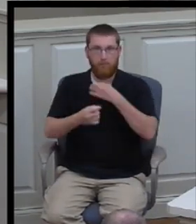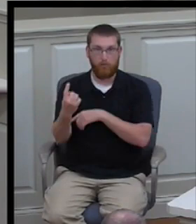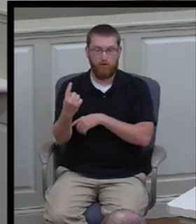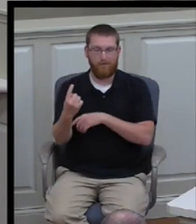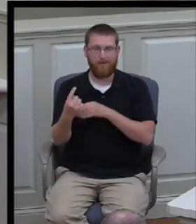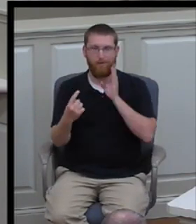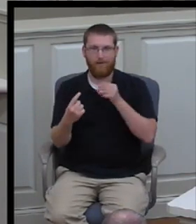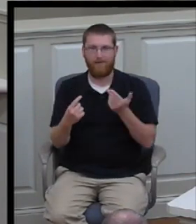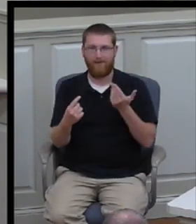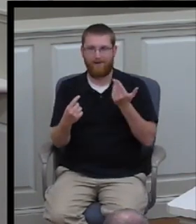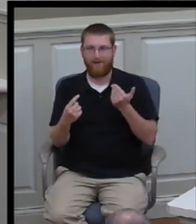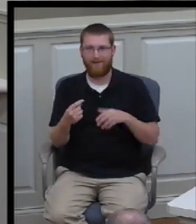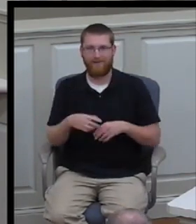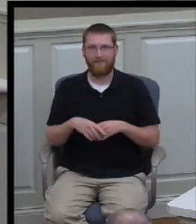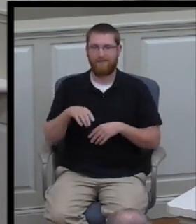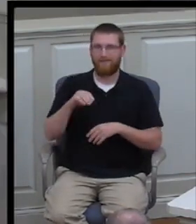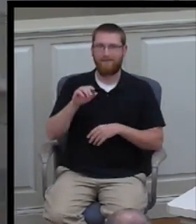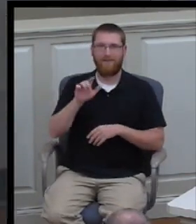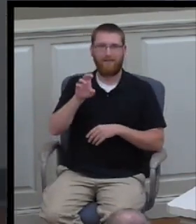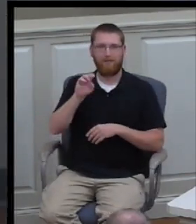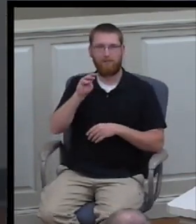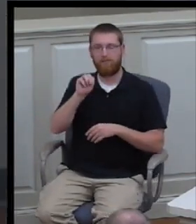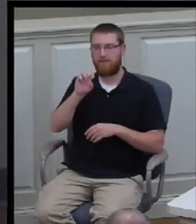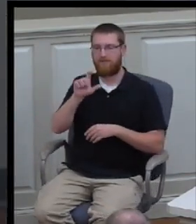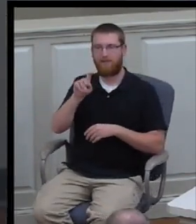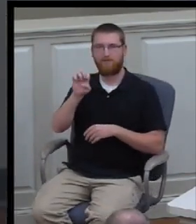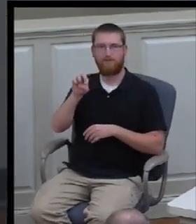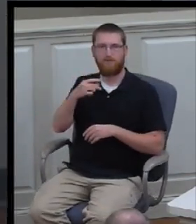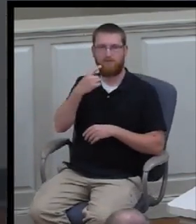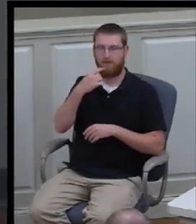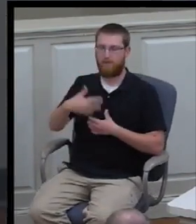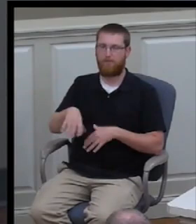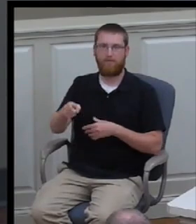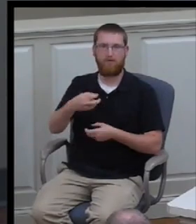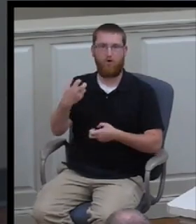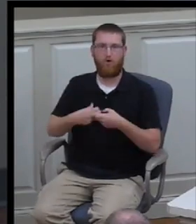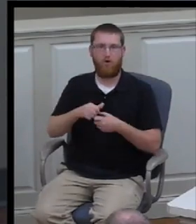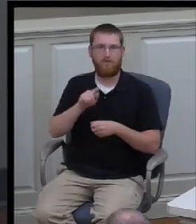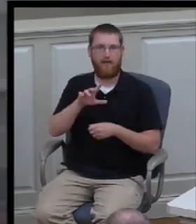Well, we're trying to carry that torch between all of us, but yeah, he's a hard act to follow.